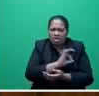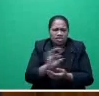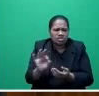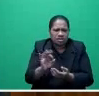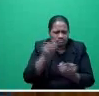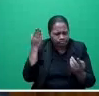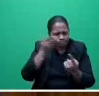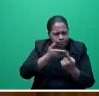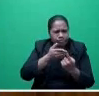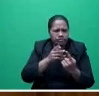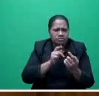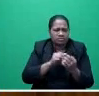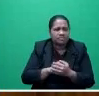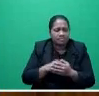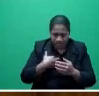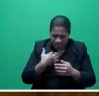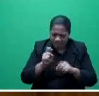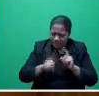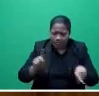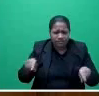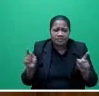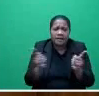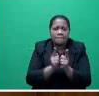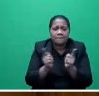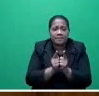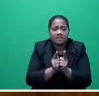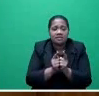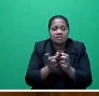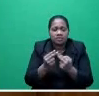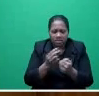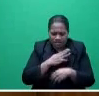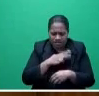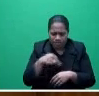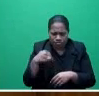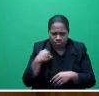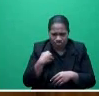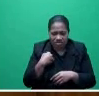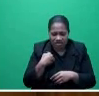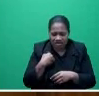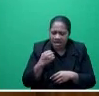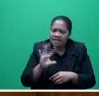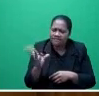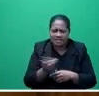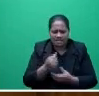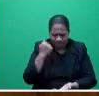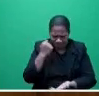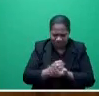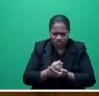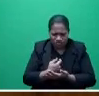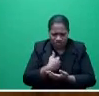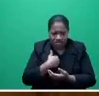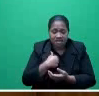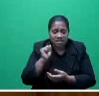ministry. I had various meetings with my ministry officials and they have assured me that since government